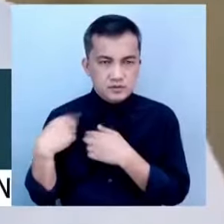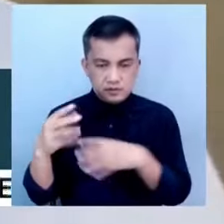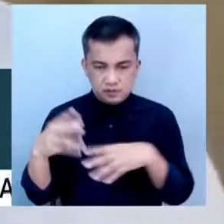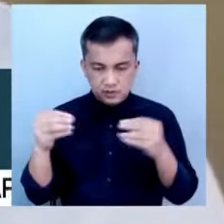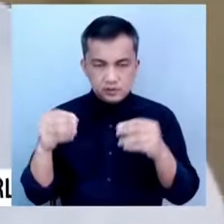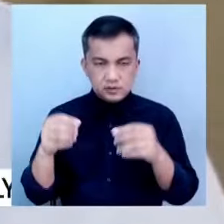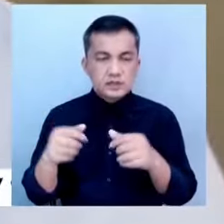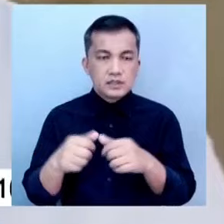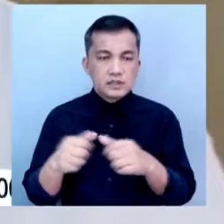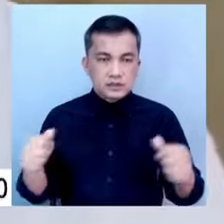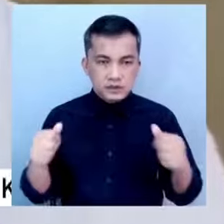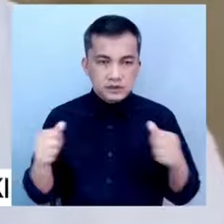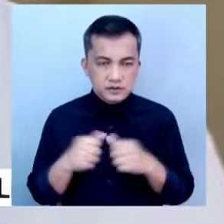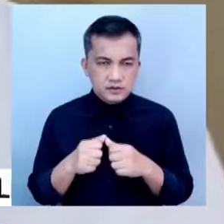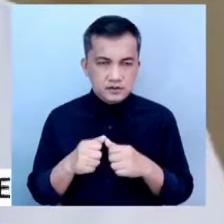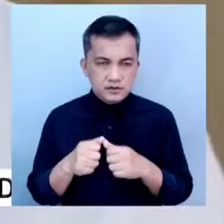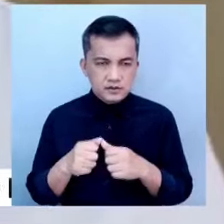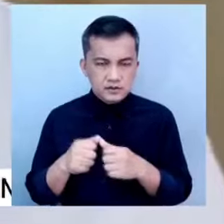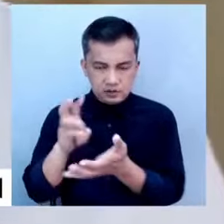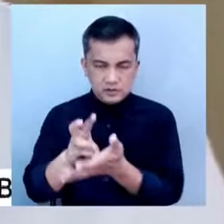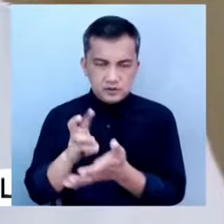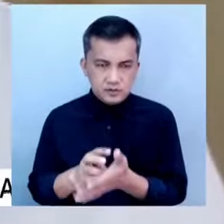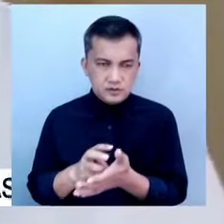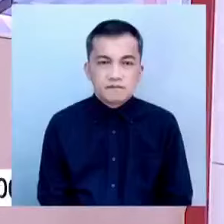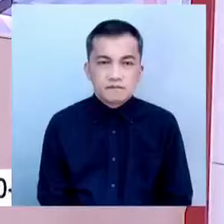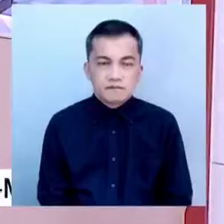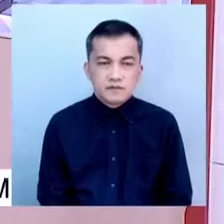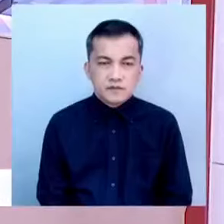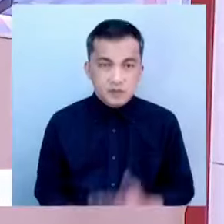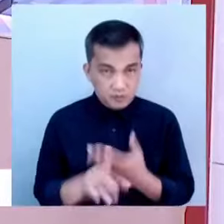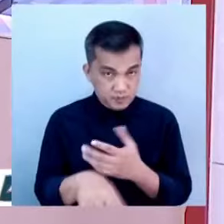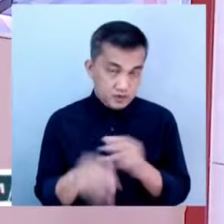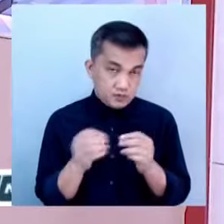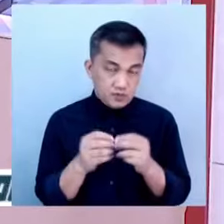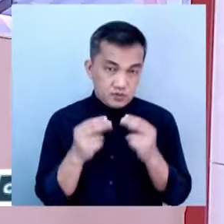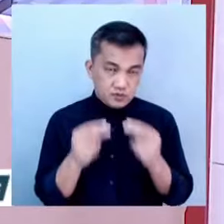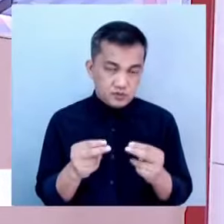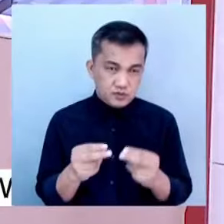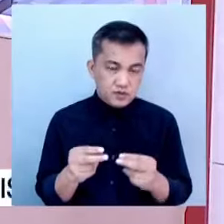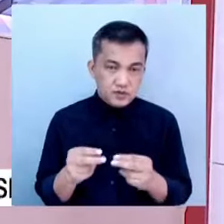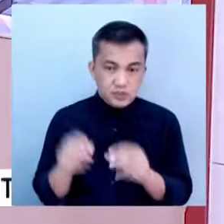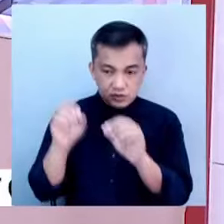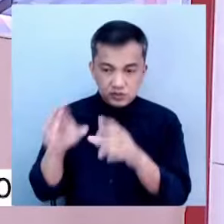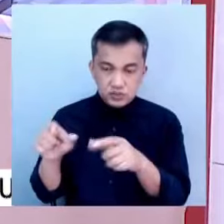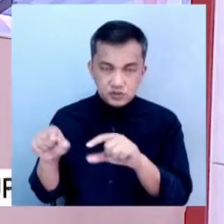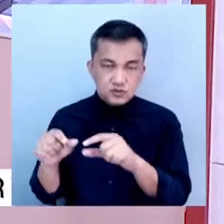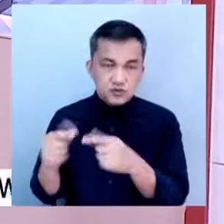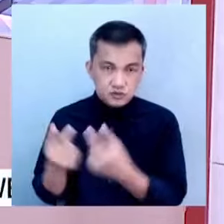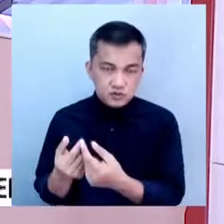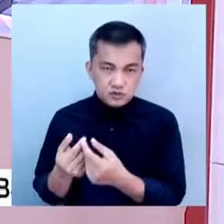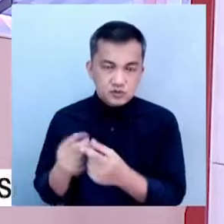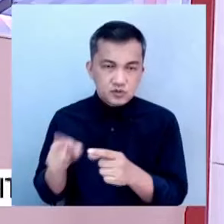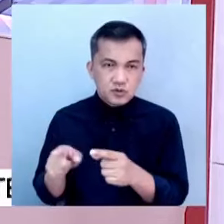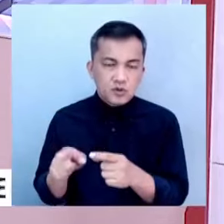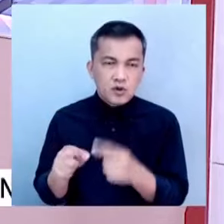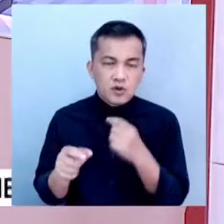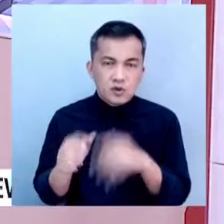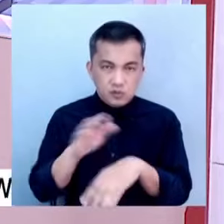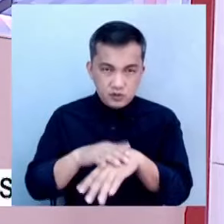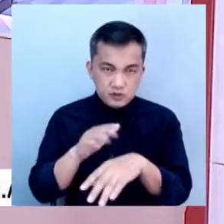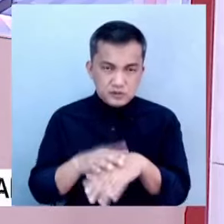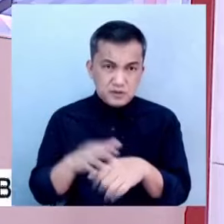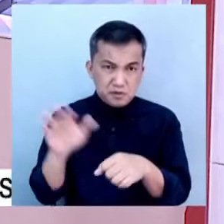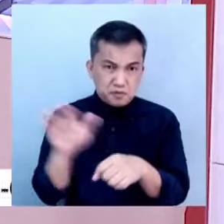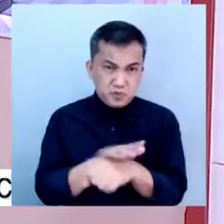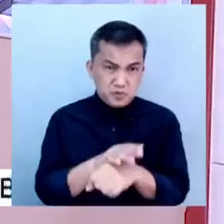as in some parts of Negros. A teachers group warns congestion in public high schools in the Philippines will